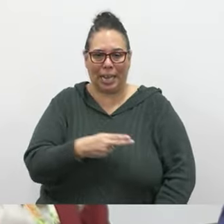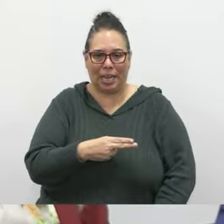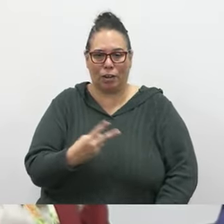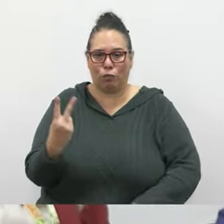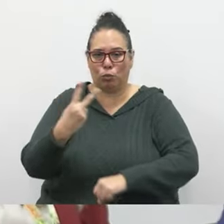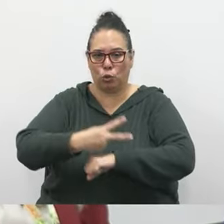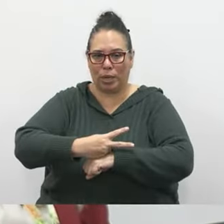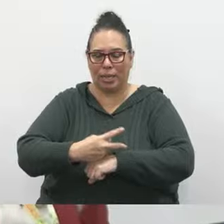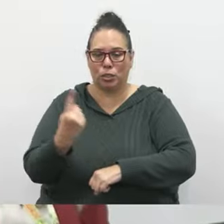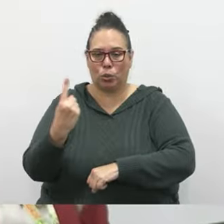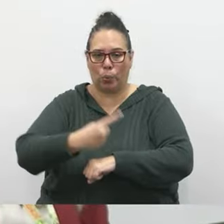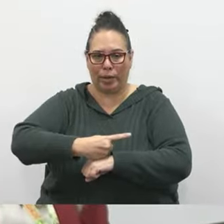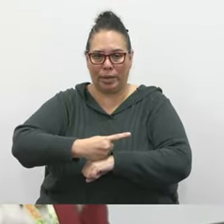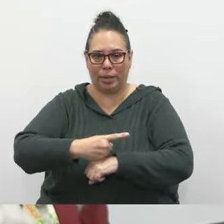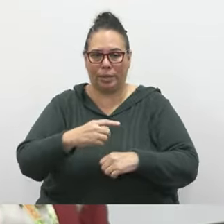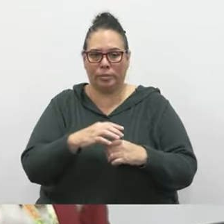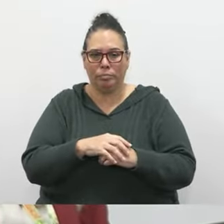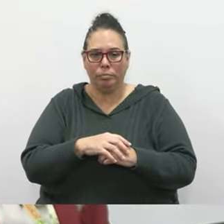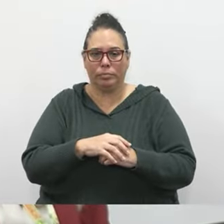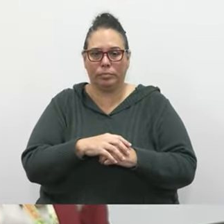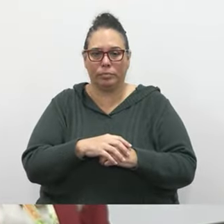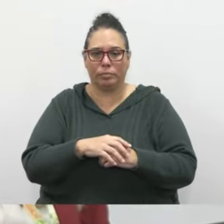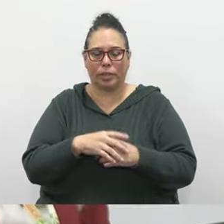days a week to 1 day a week, and our